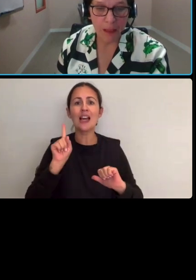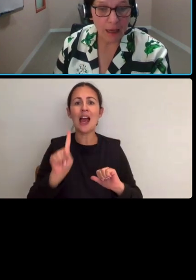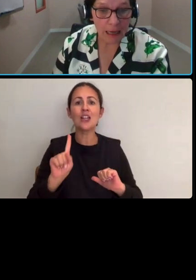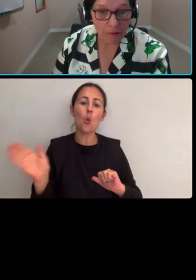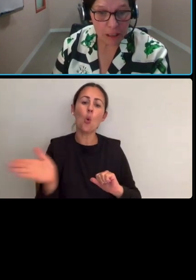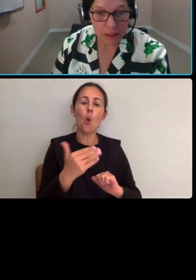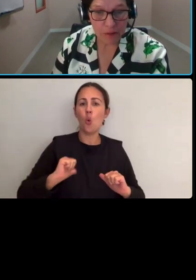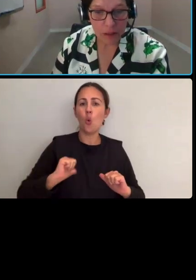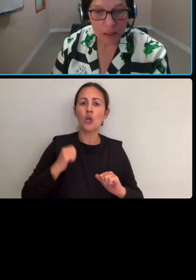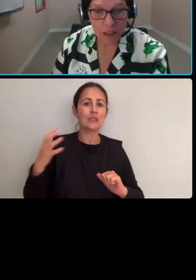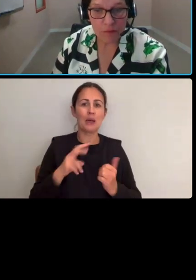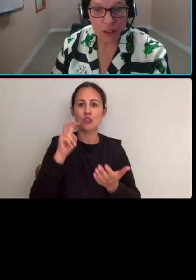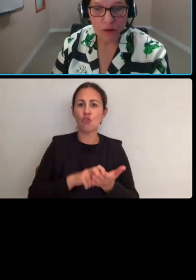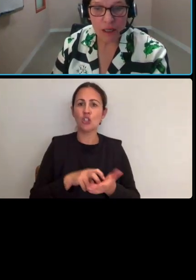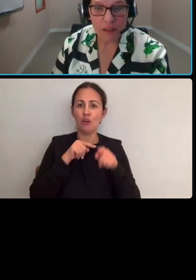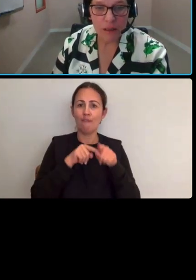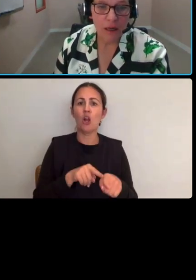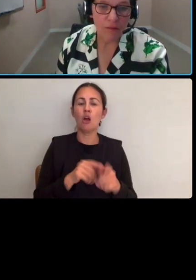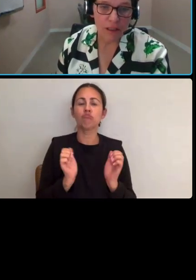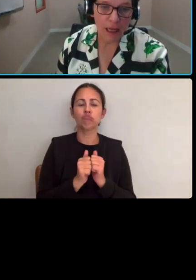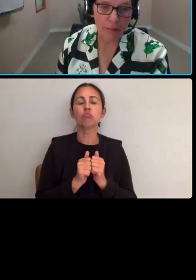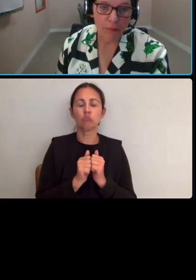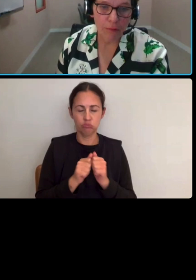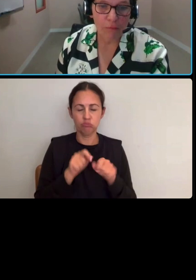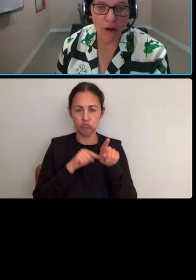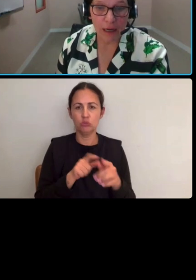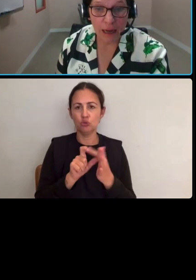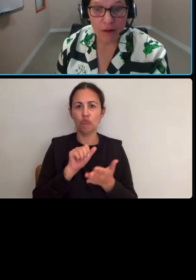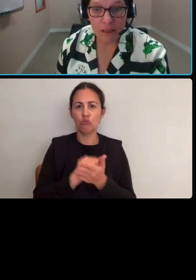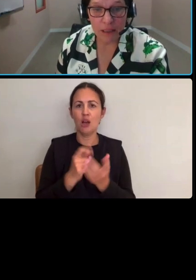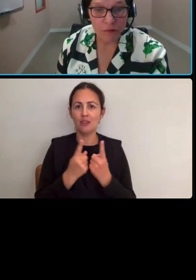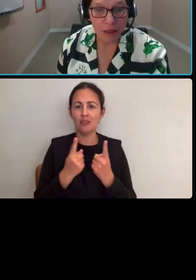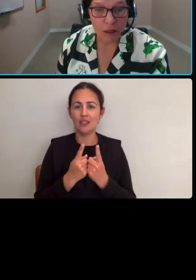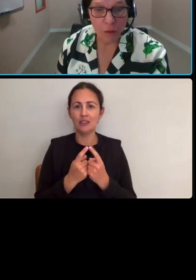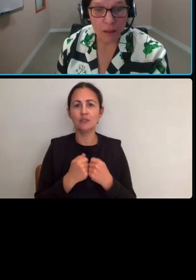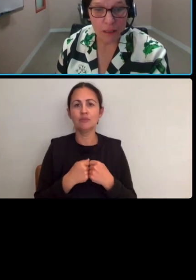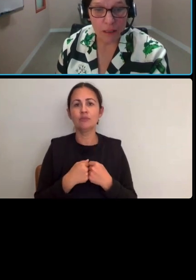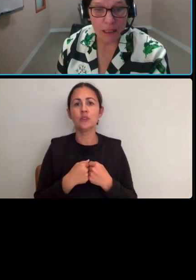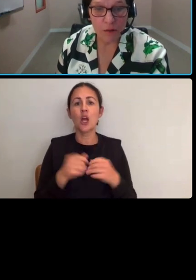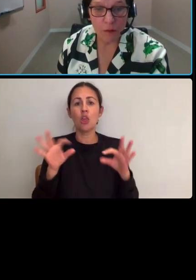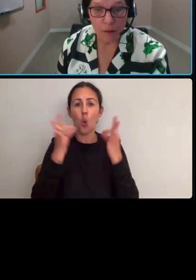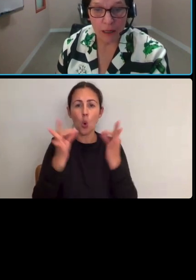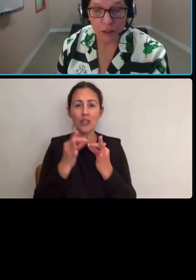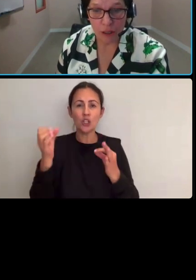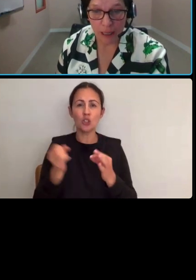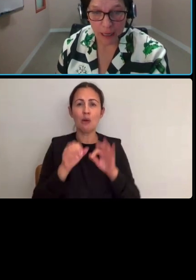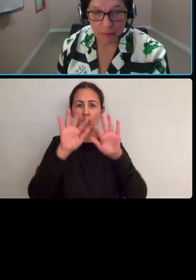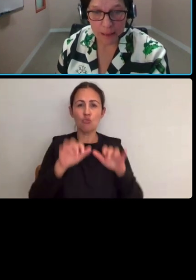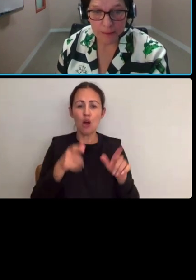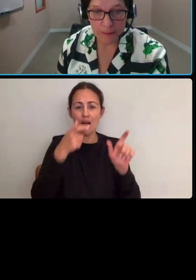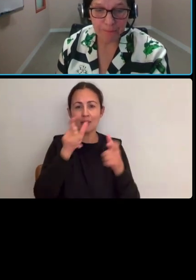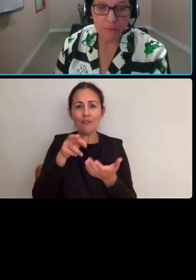requirements. Category-specific conditions of registration, for example, provider governance and the strengthened quality standards will apply to